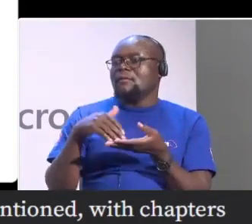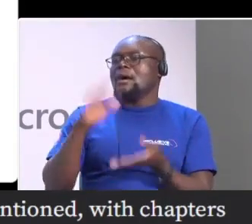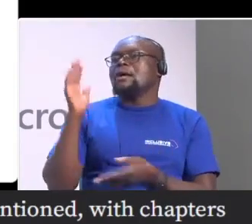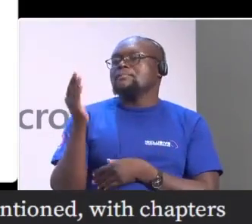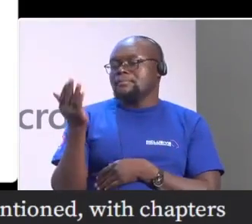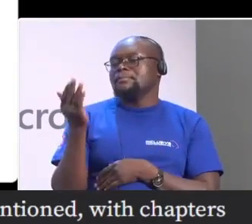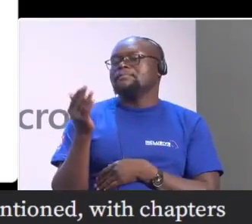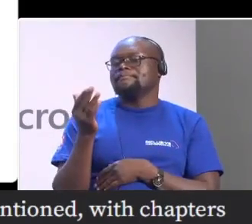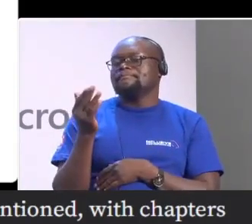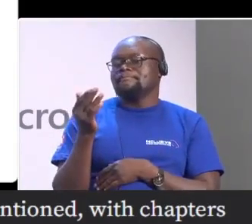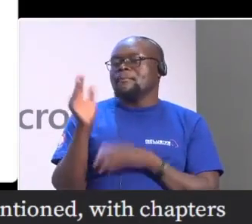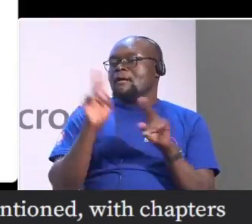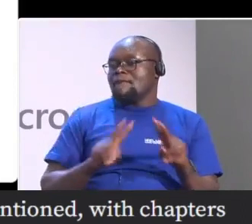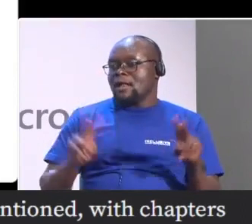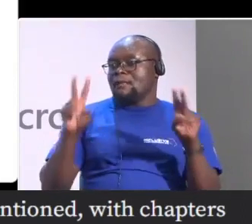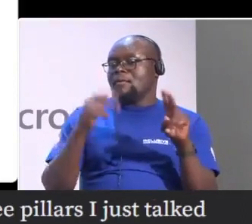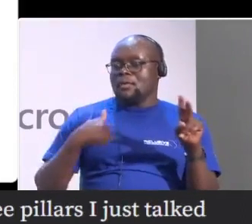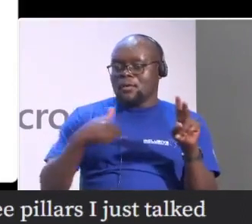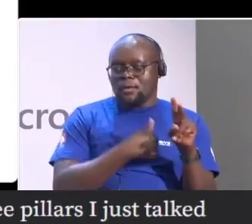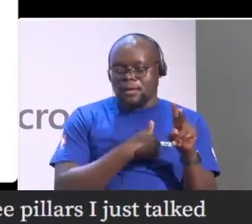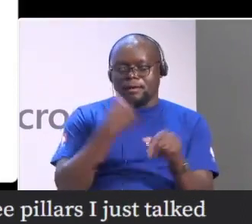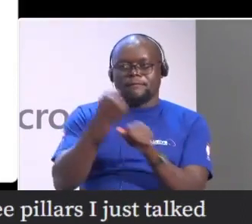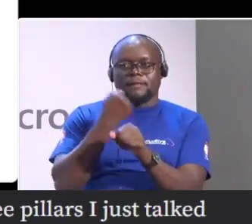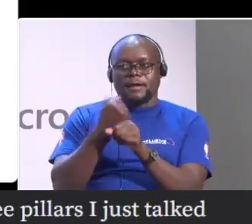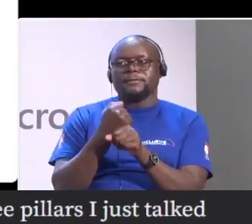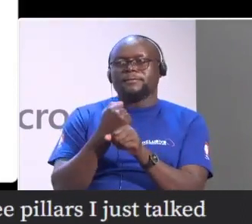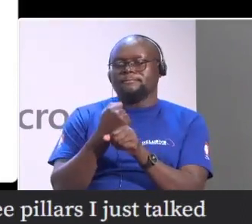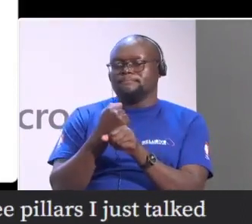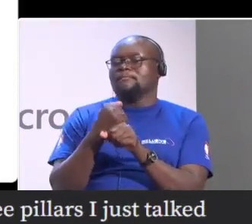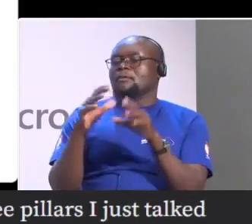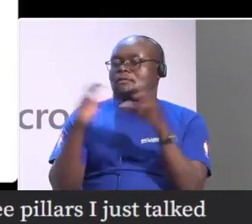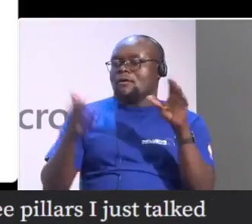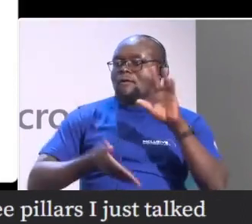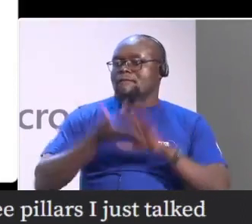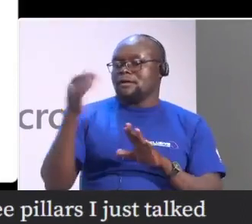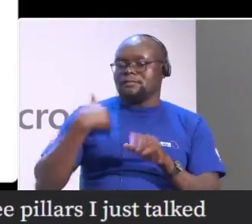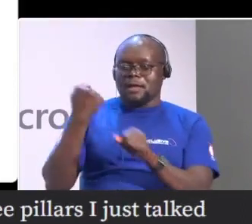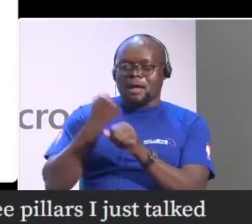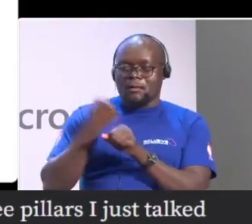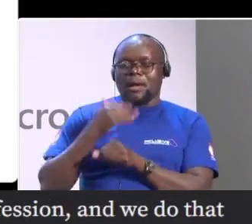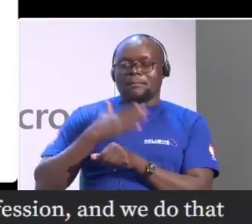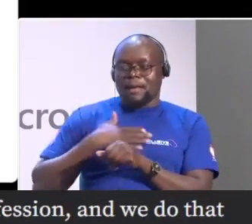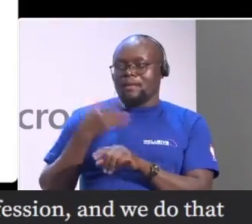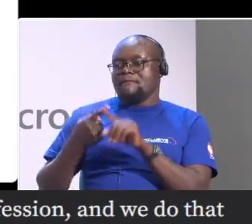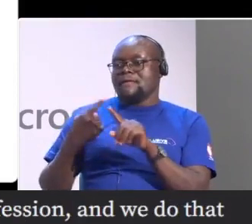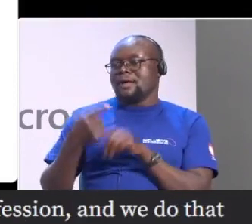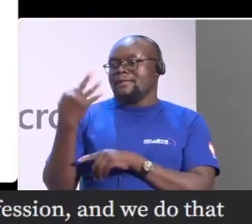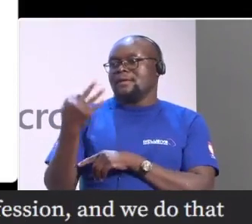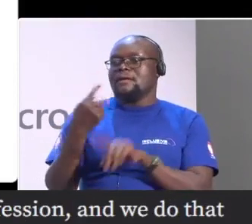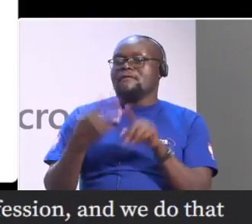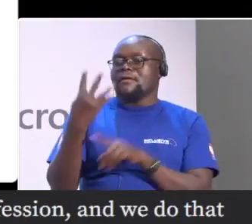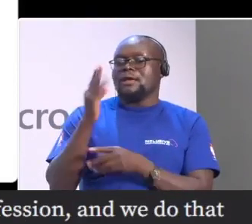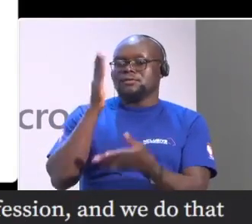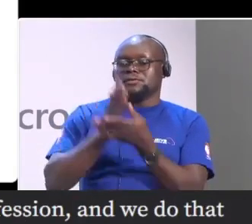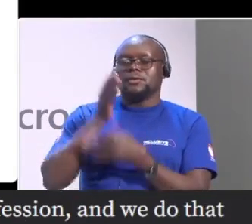of IAAP. We have grown. We have grown fast. I've been in my role for 3 years, 4 years